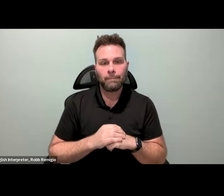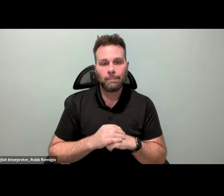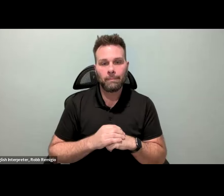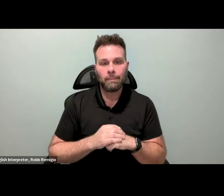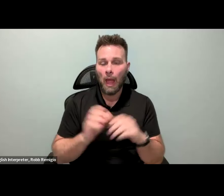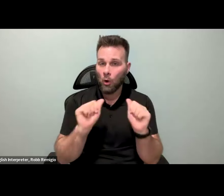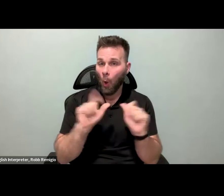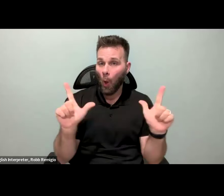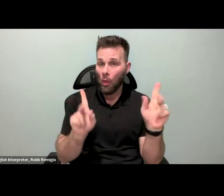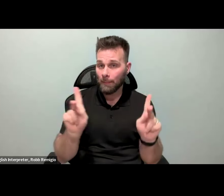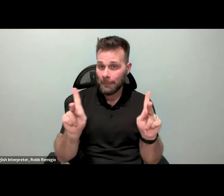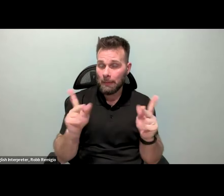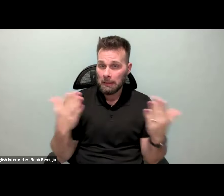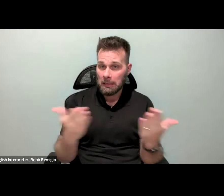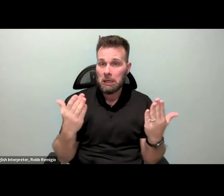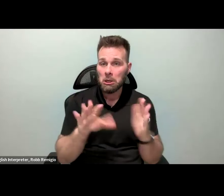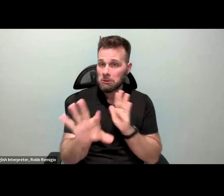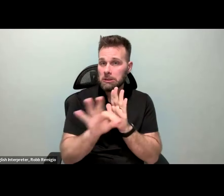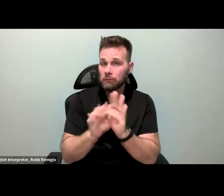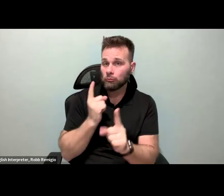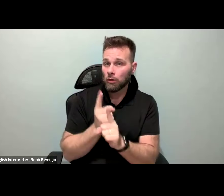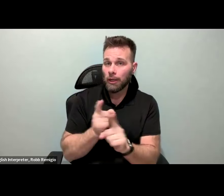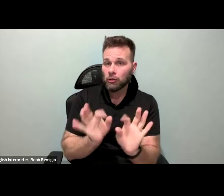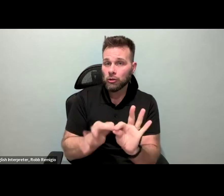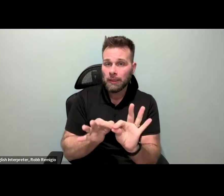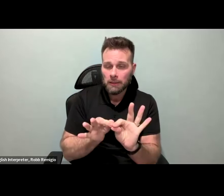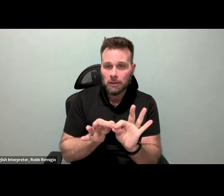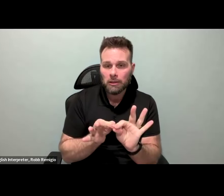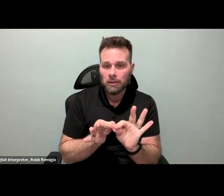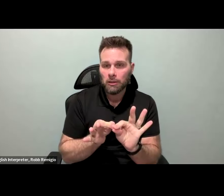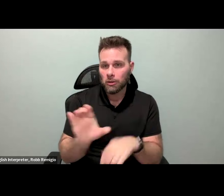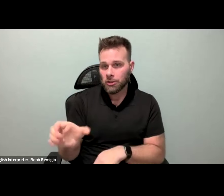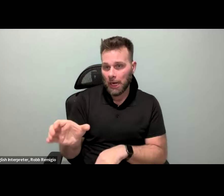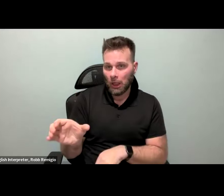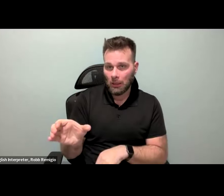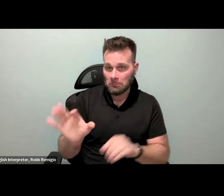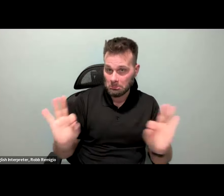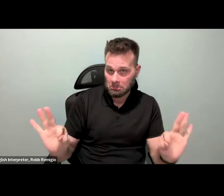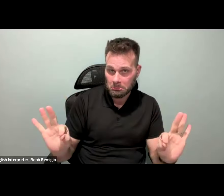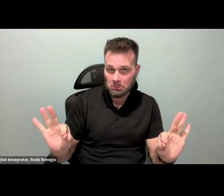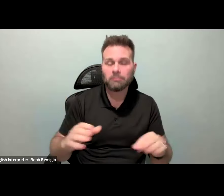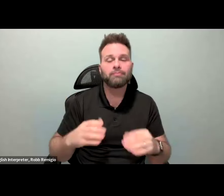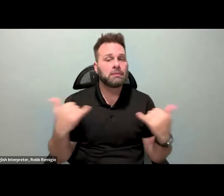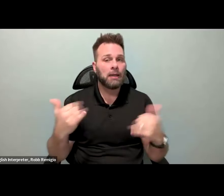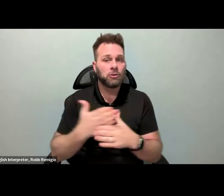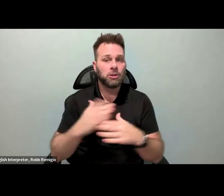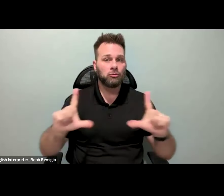respective interpretation room that you should be in. All right, so I'm going to share my